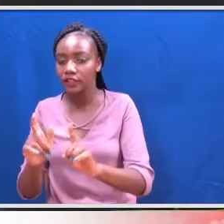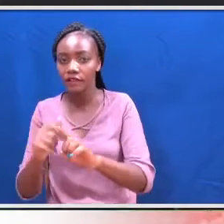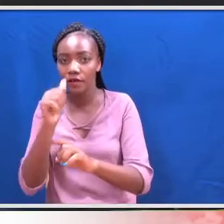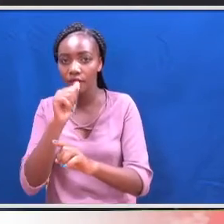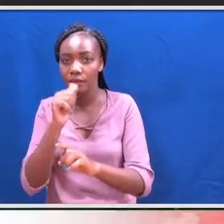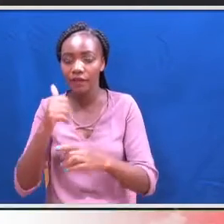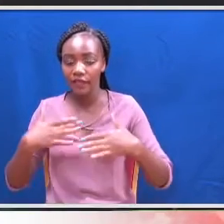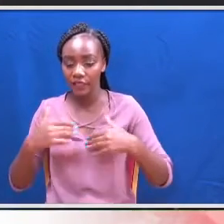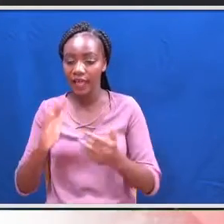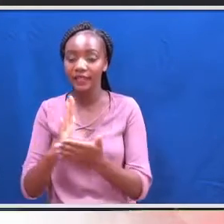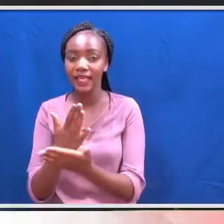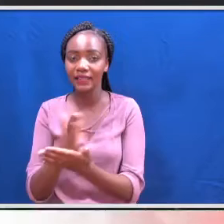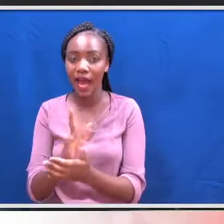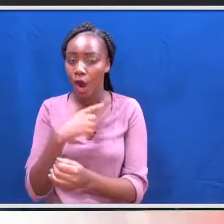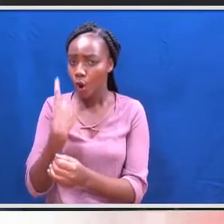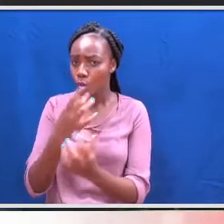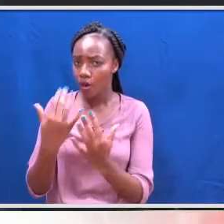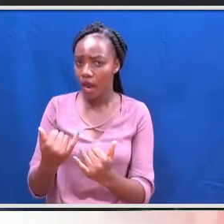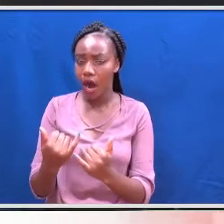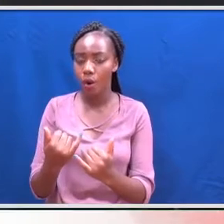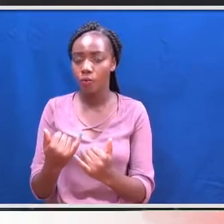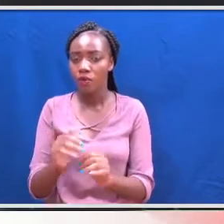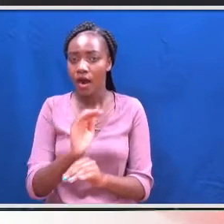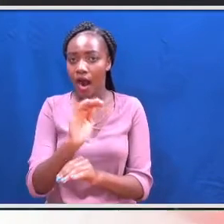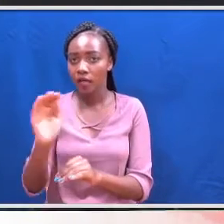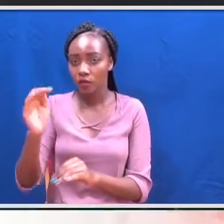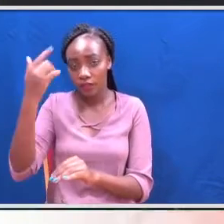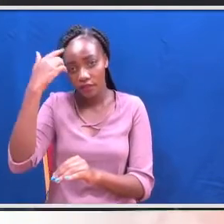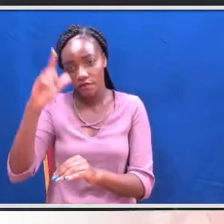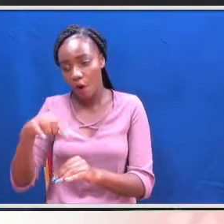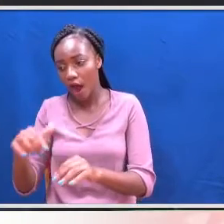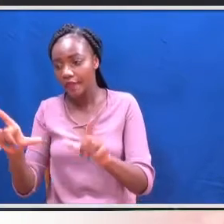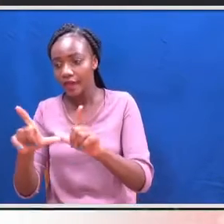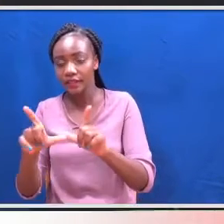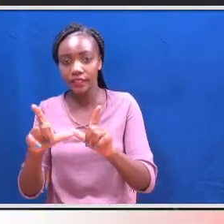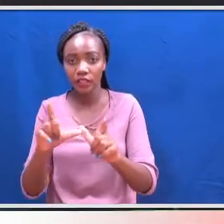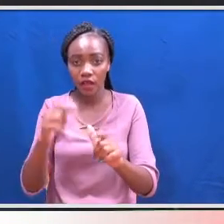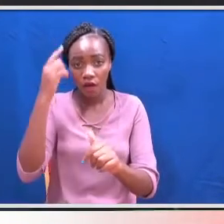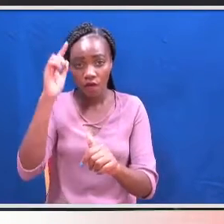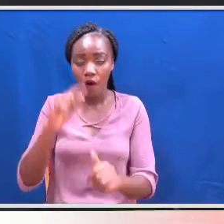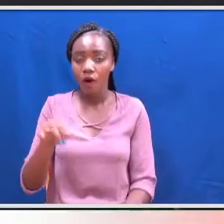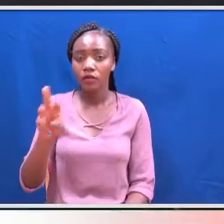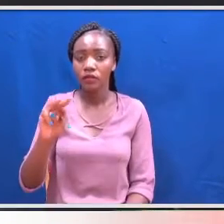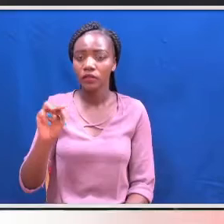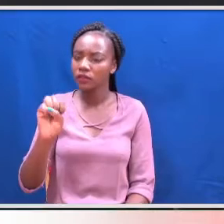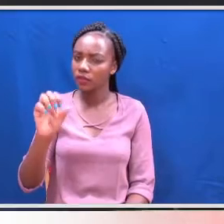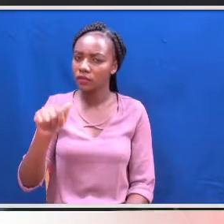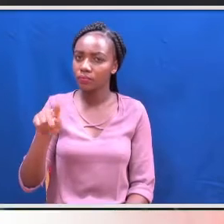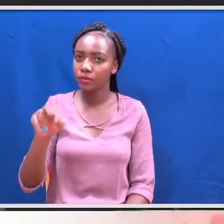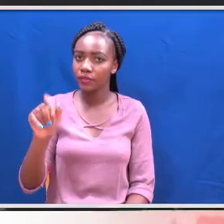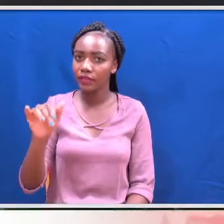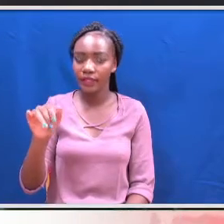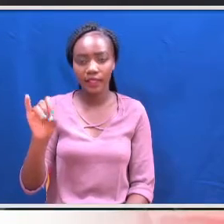private health sector who are now lobbying for the relicensing of the Sputnik vaccine distributors who have